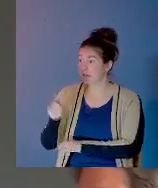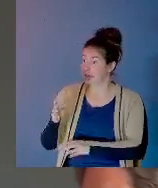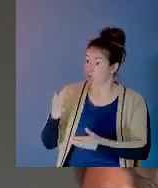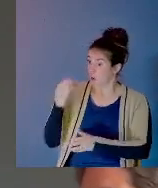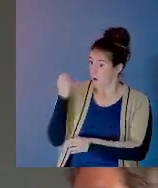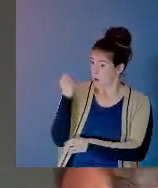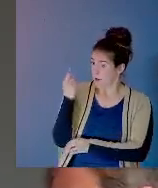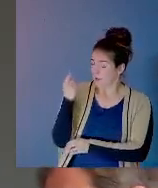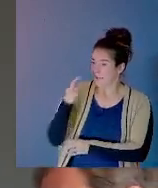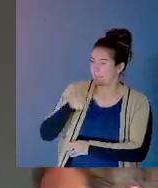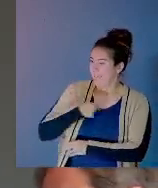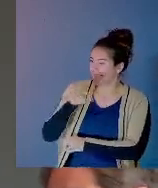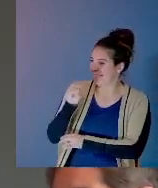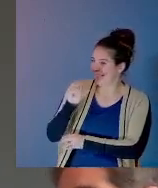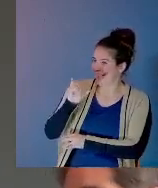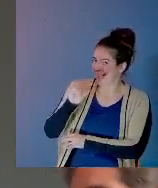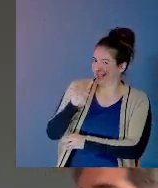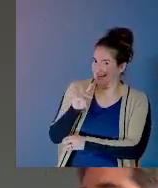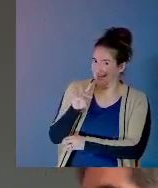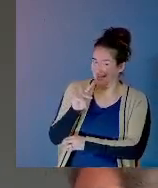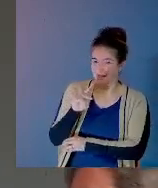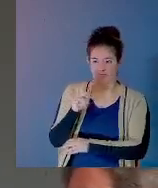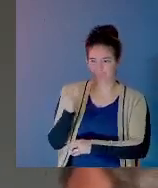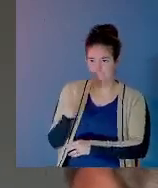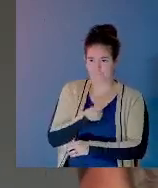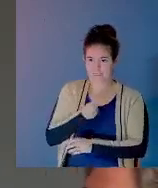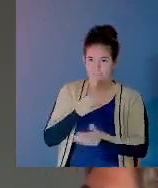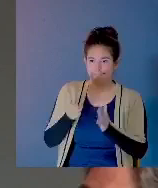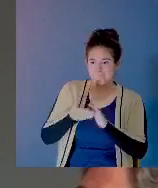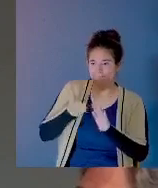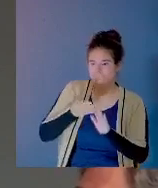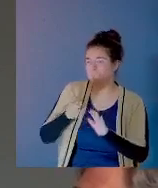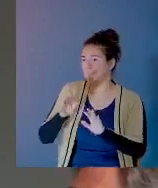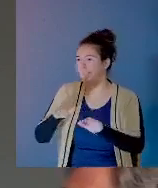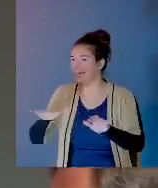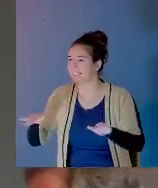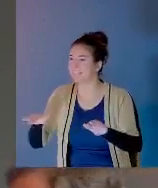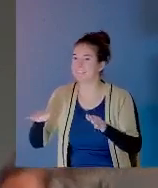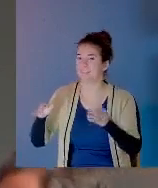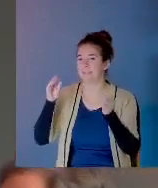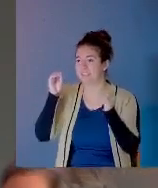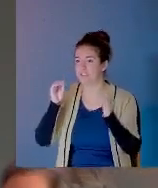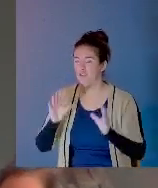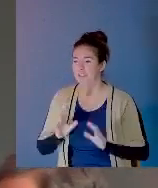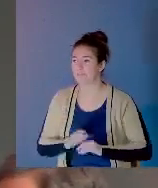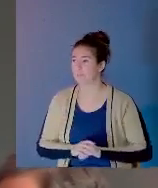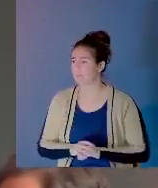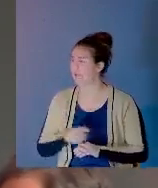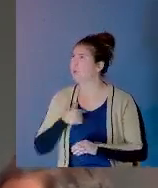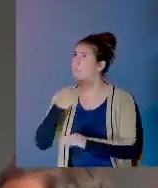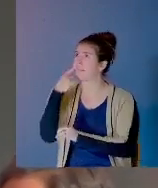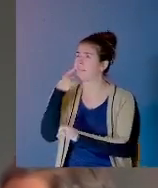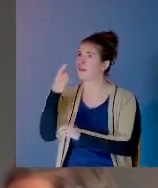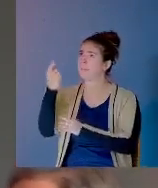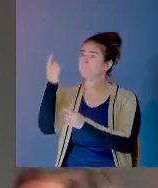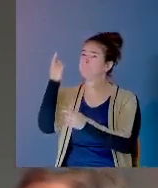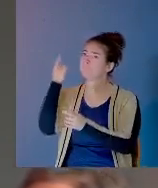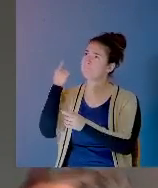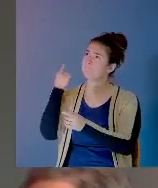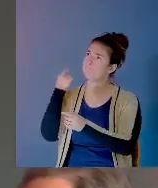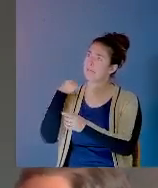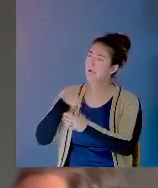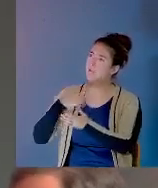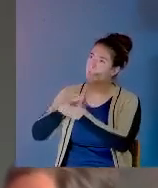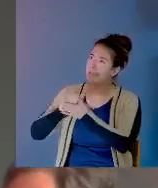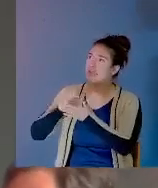ministry. And we're thankful for that opportunity. I was just thinking back. Yesterday I was doing some cleaning, and remembering